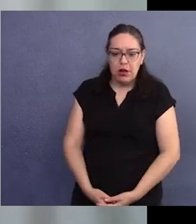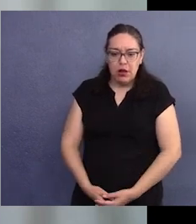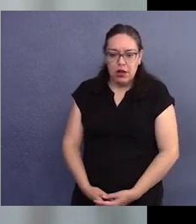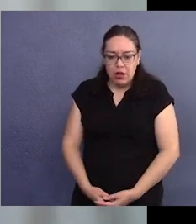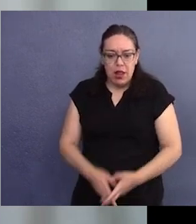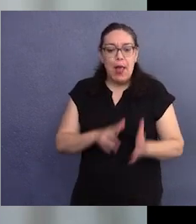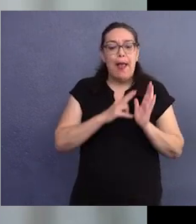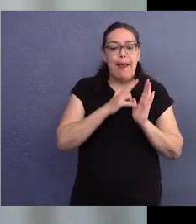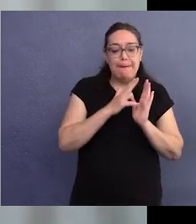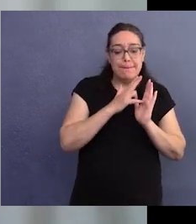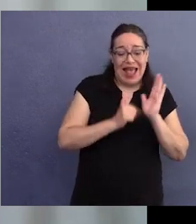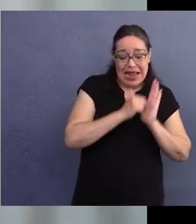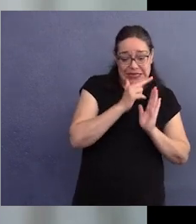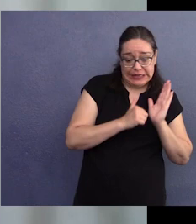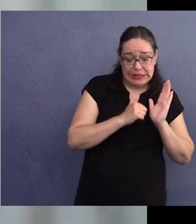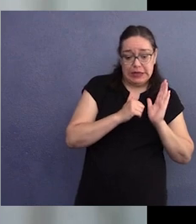Paint versus a paintbrush.